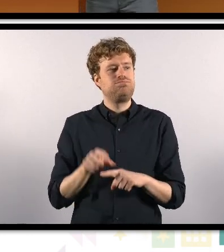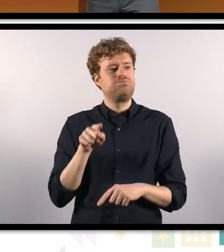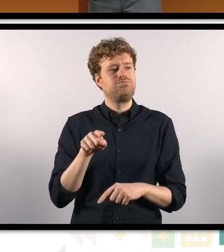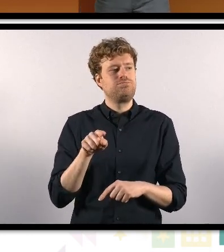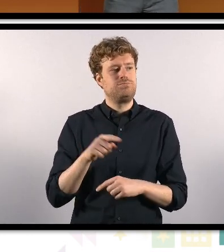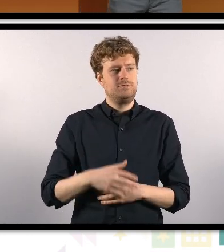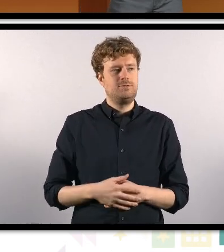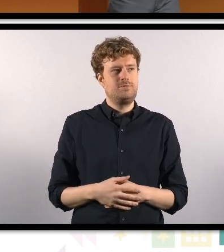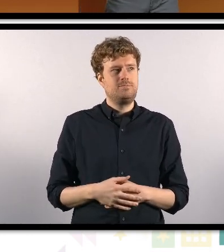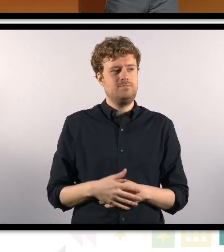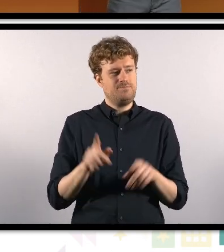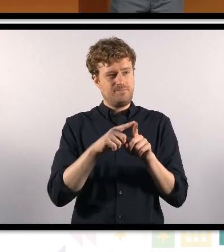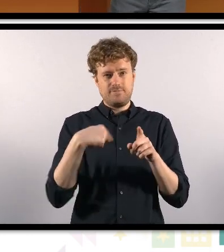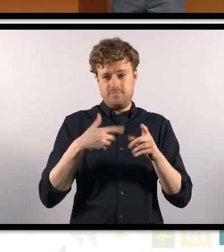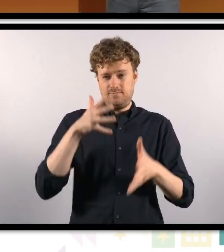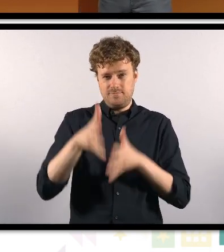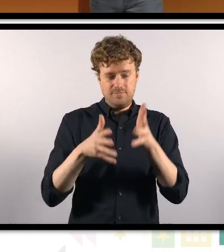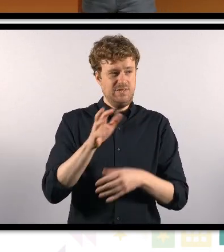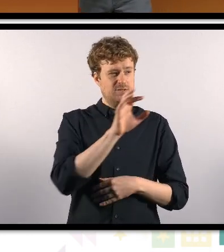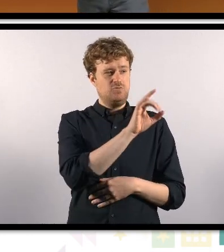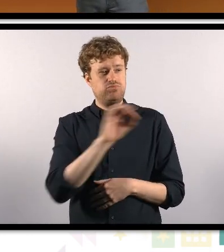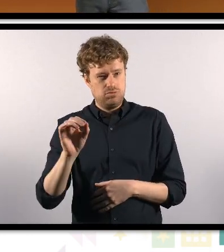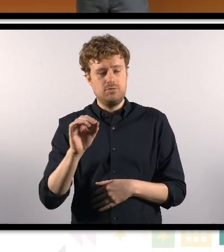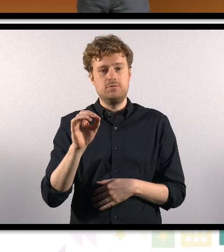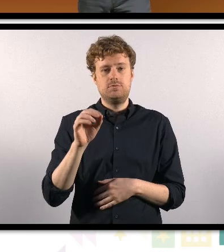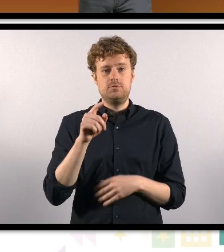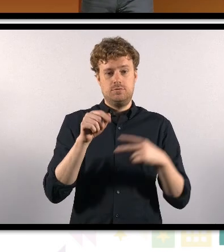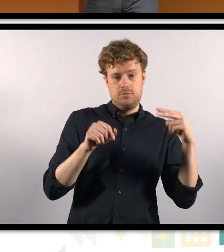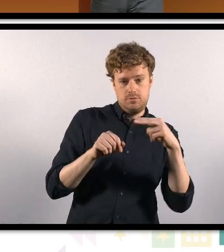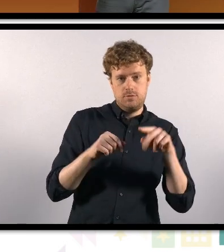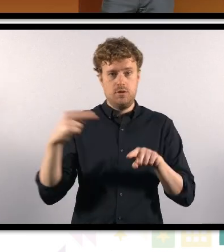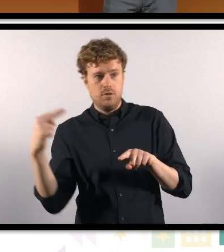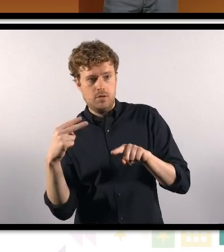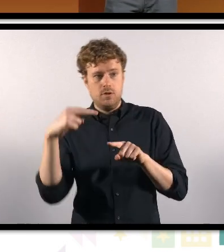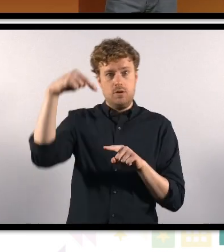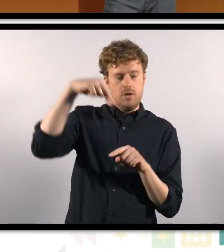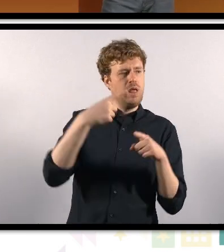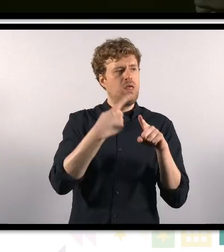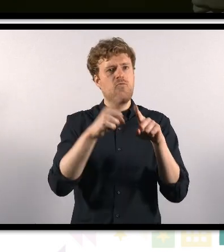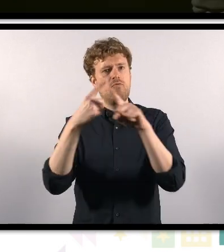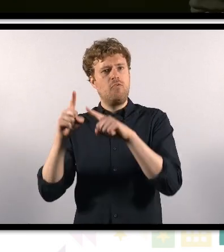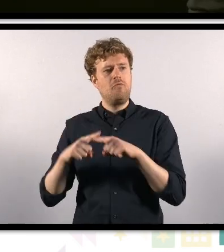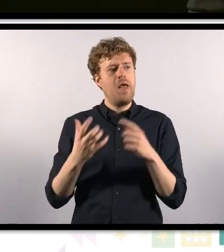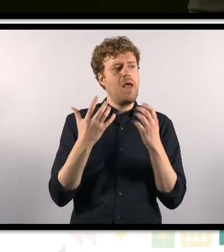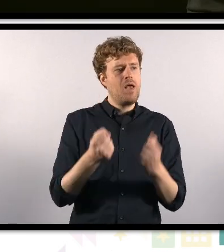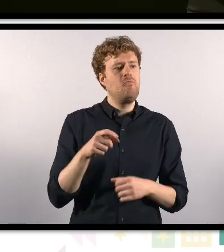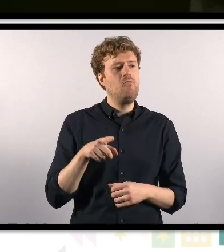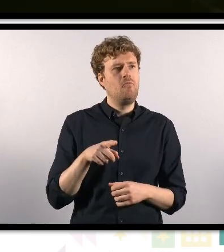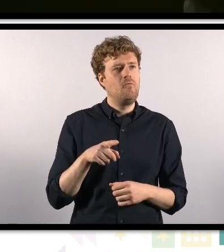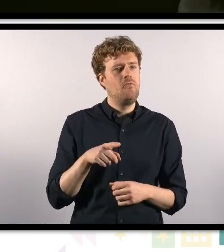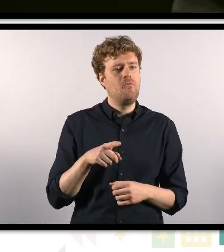camera is looking from the front, but if there's a different perspective of looking from the back or the side, that can change